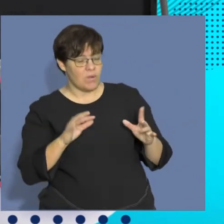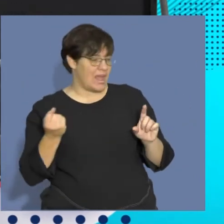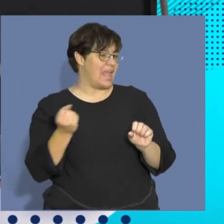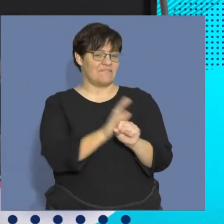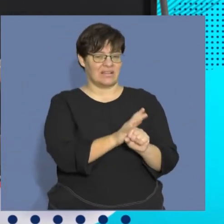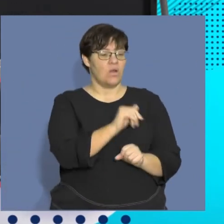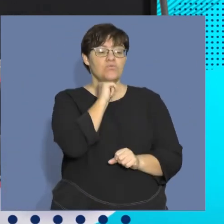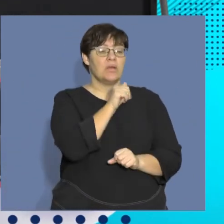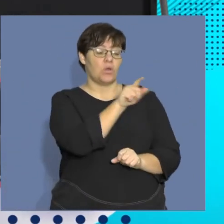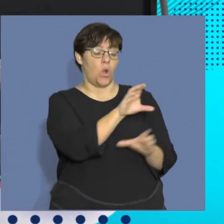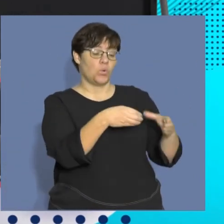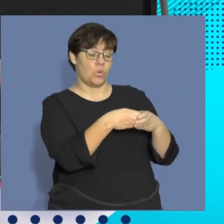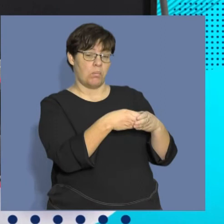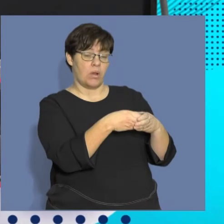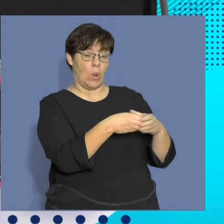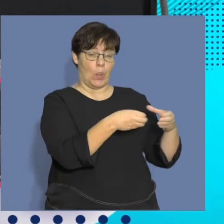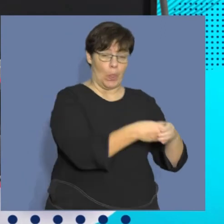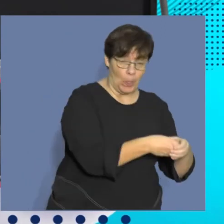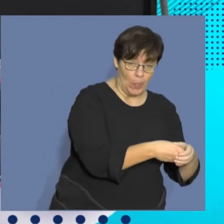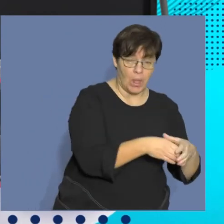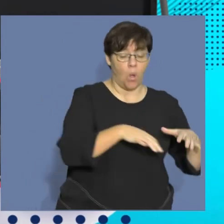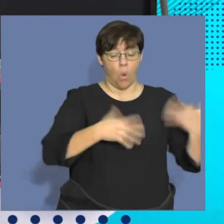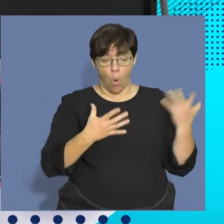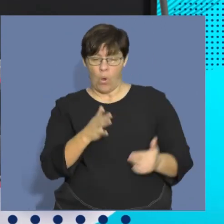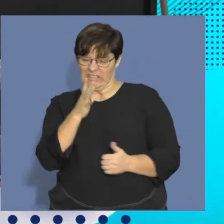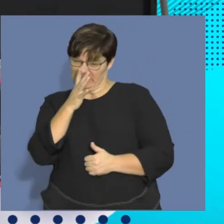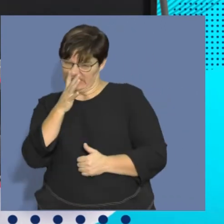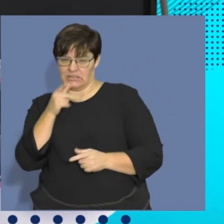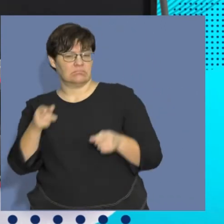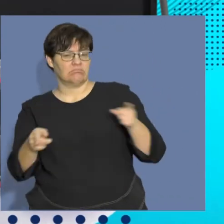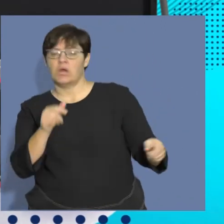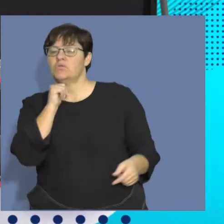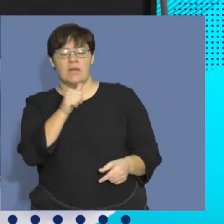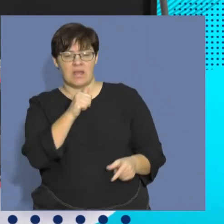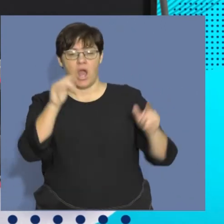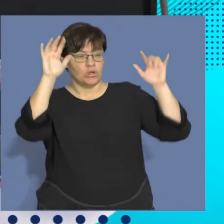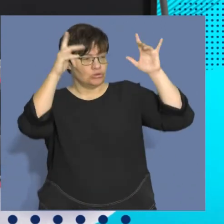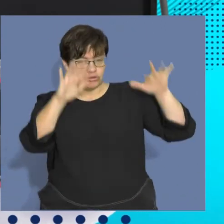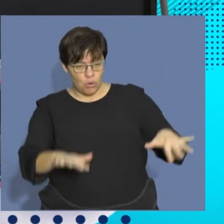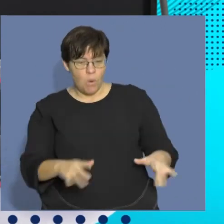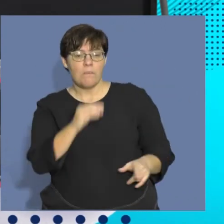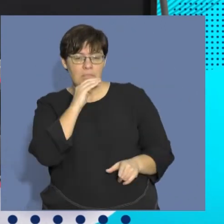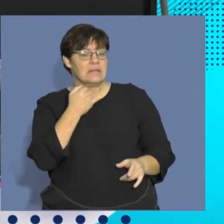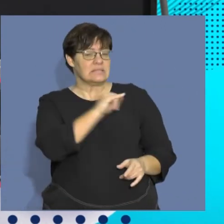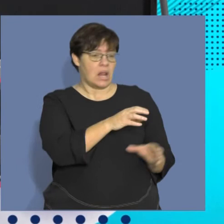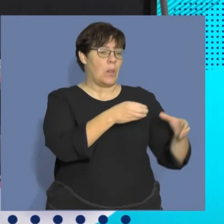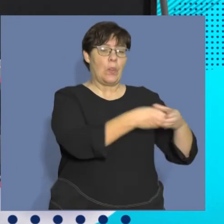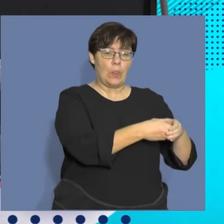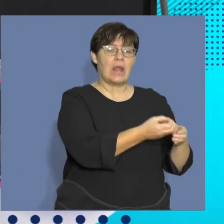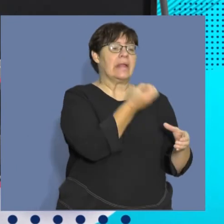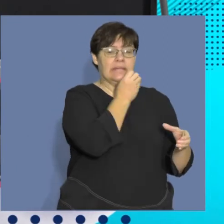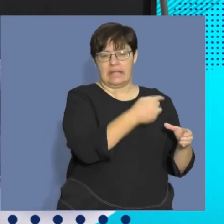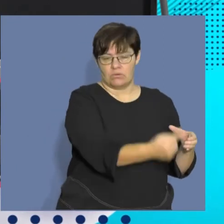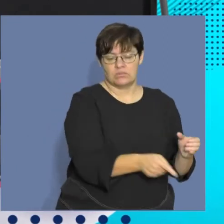populations irrespective of whether that population is dense or large or not so dense and